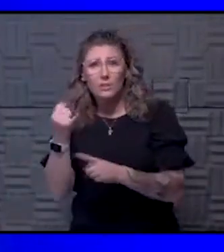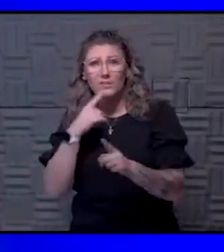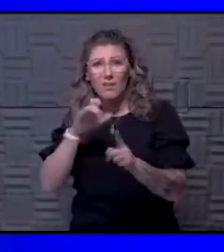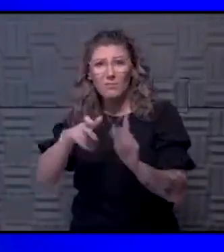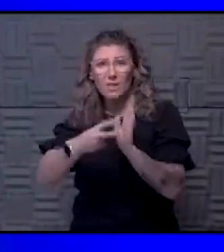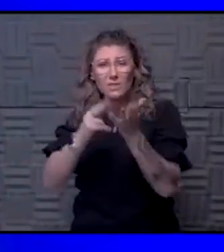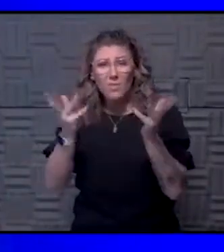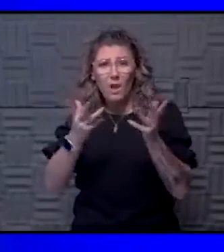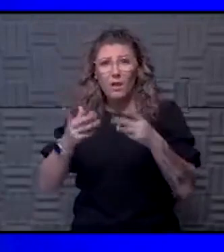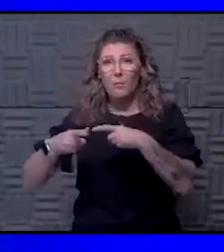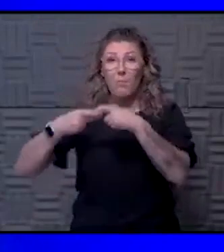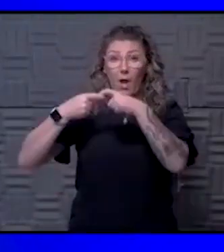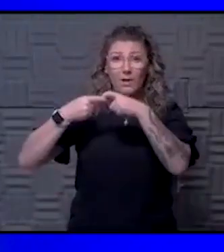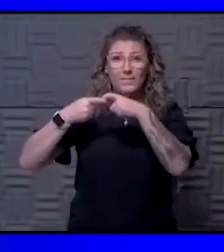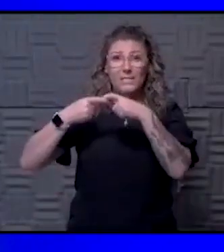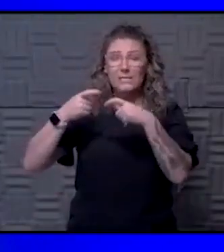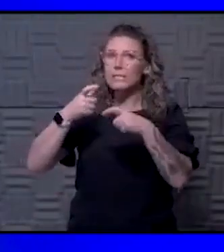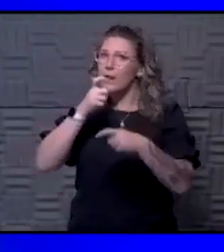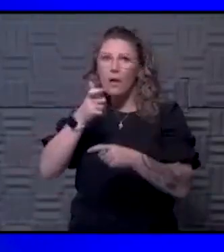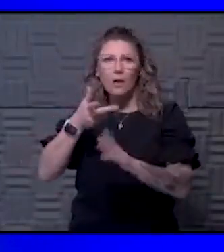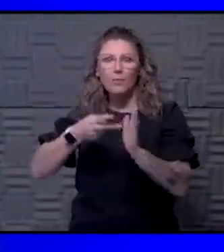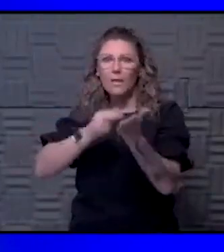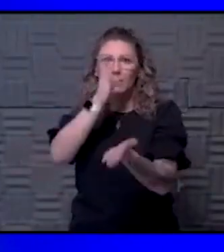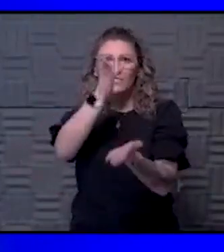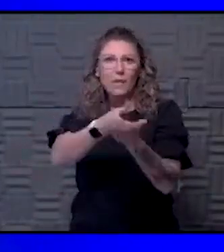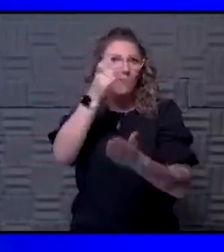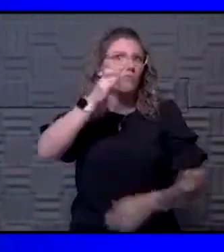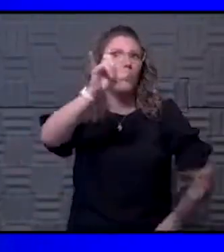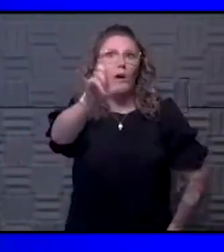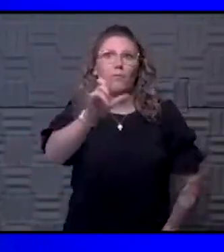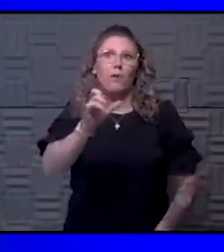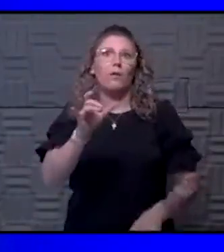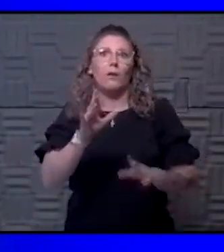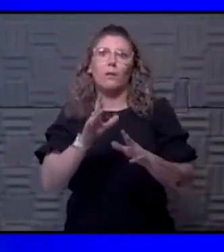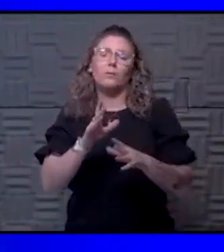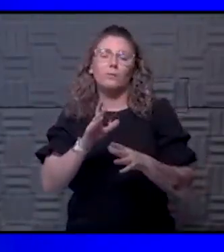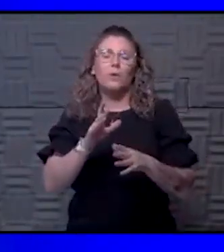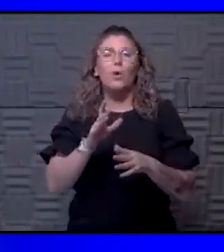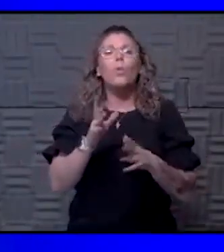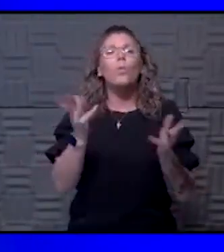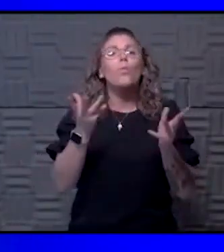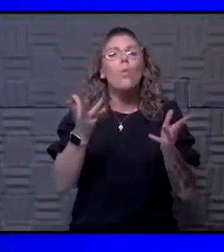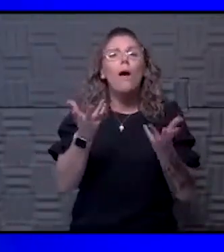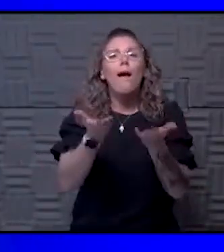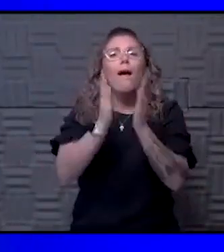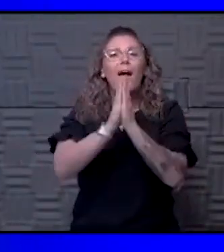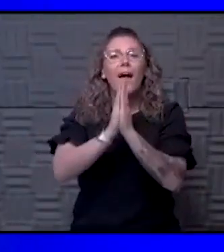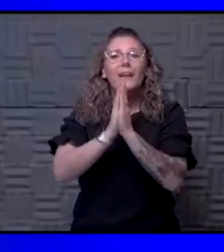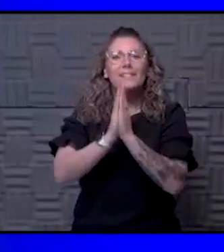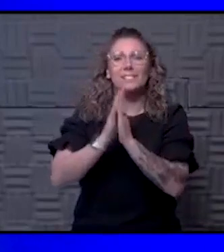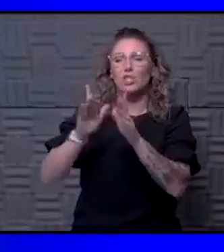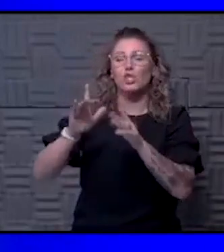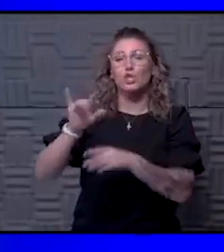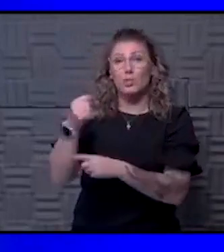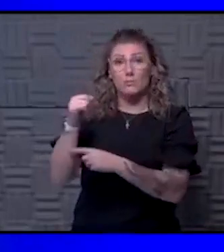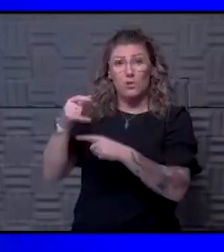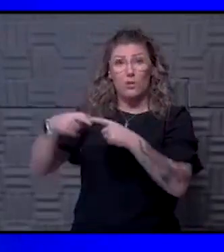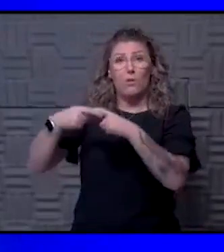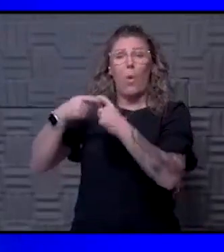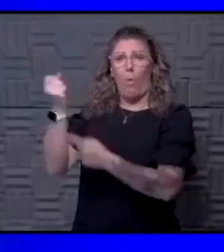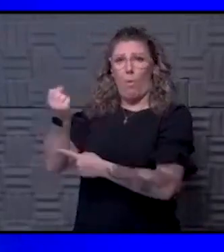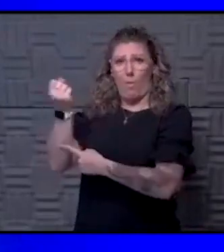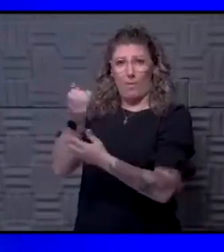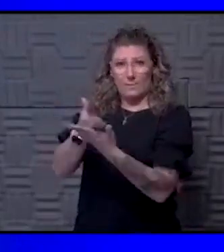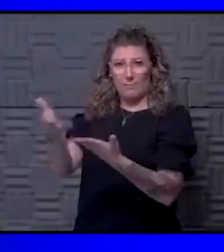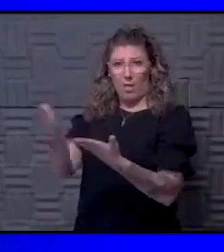This is not a stop forever. What we're asking states to do is just hold on to their supply while we go through this very important